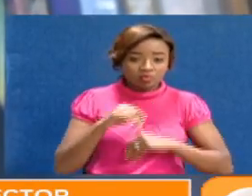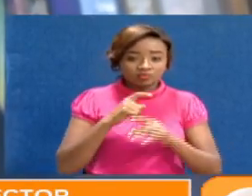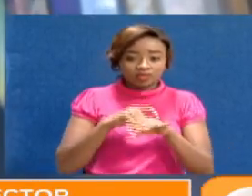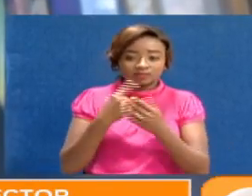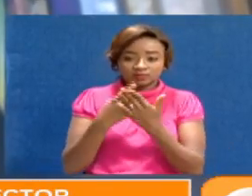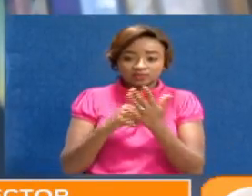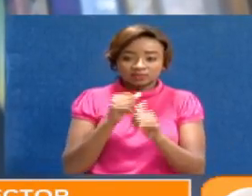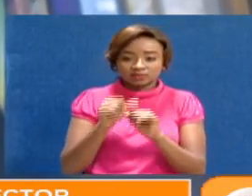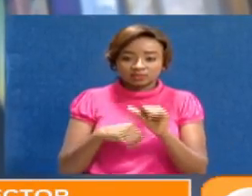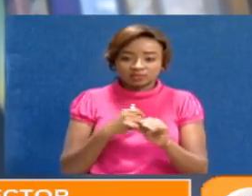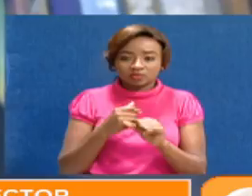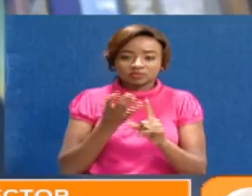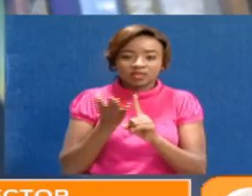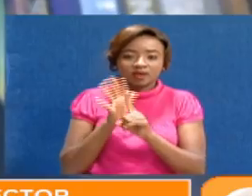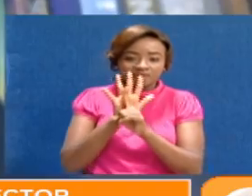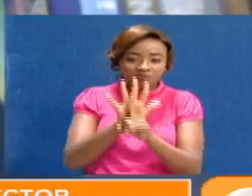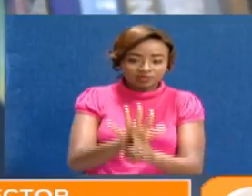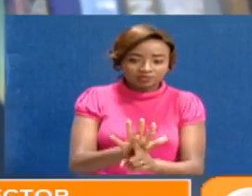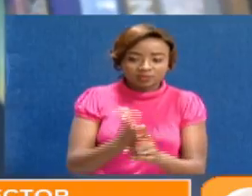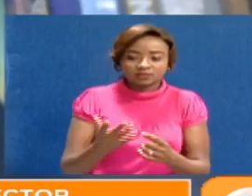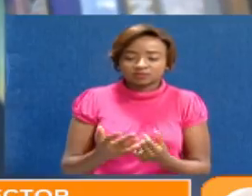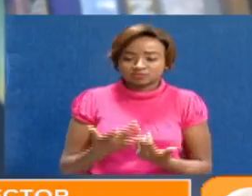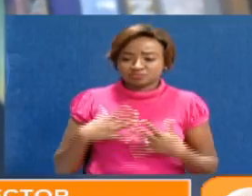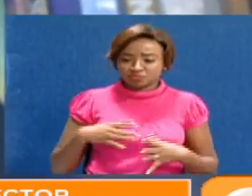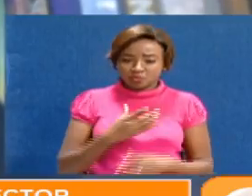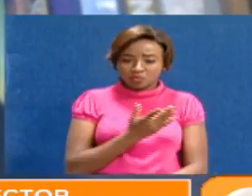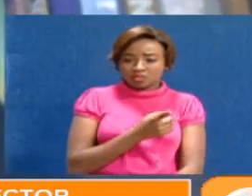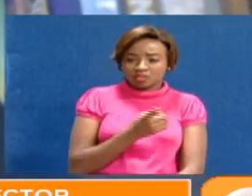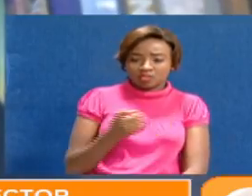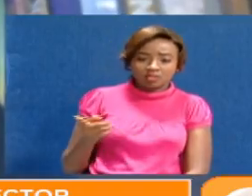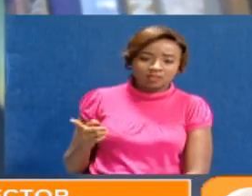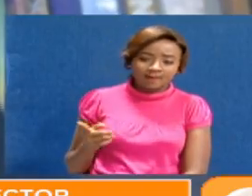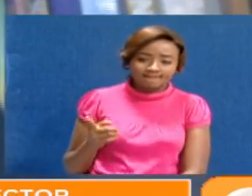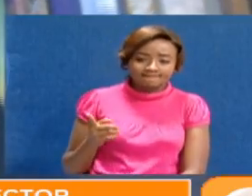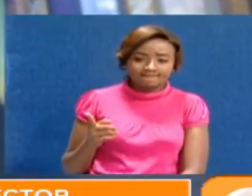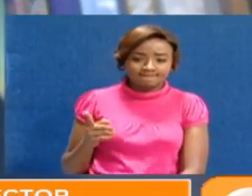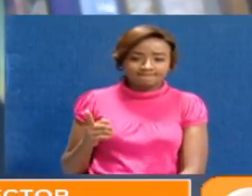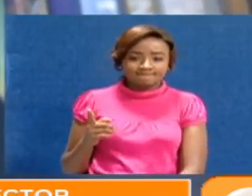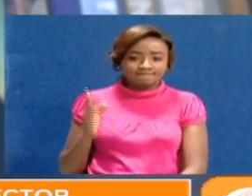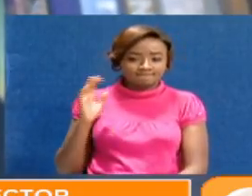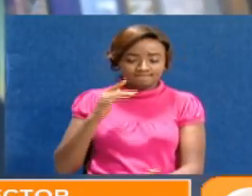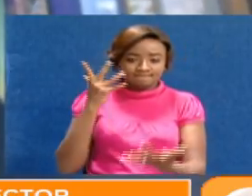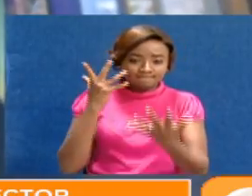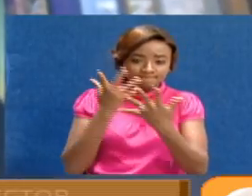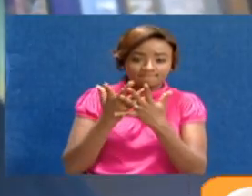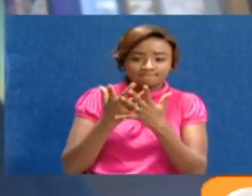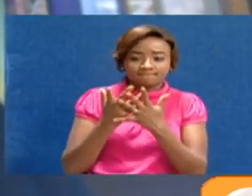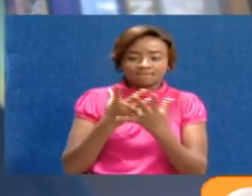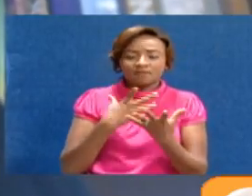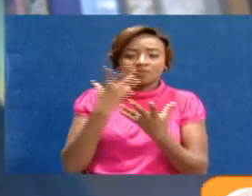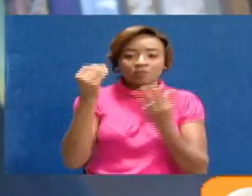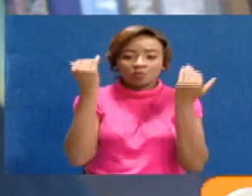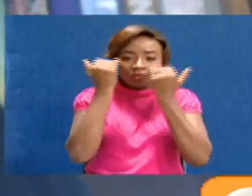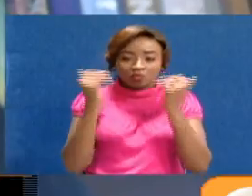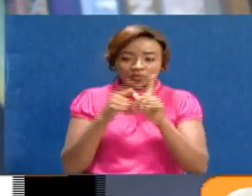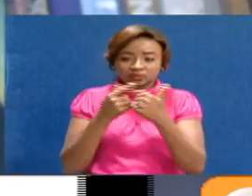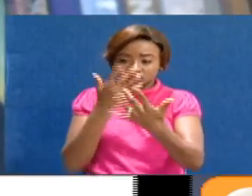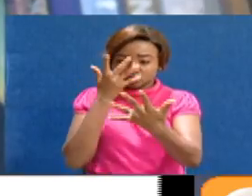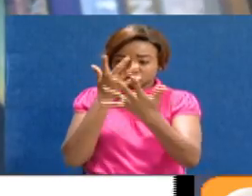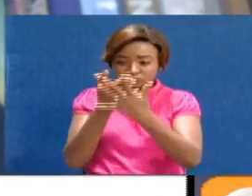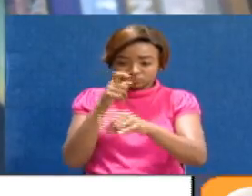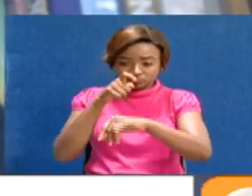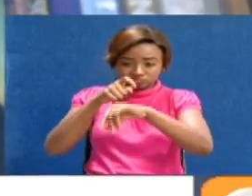about, if we're talking about enforcement, is that people are convicted, and the prison terms